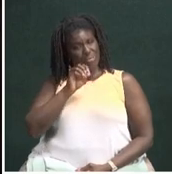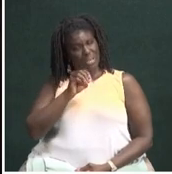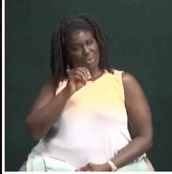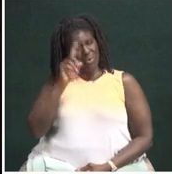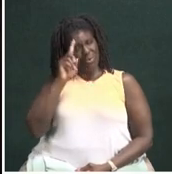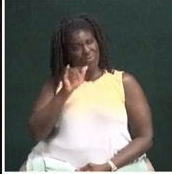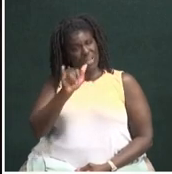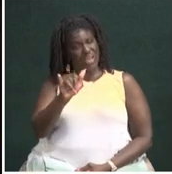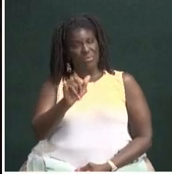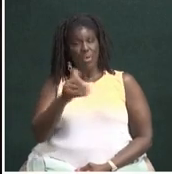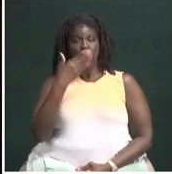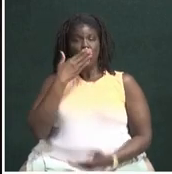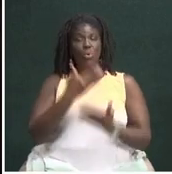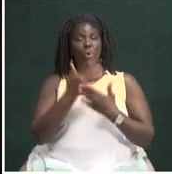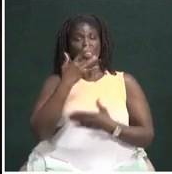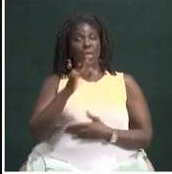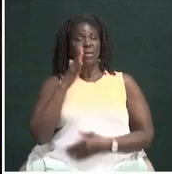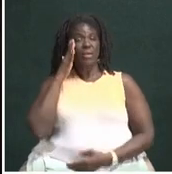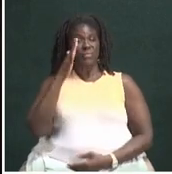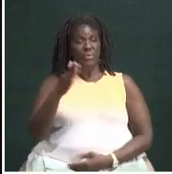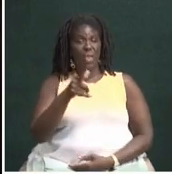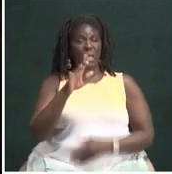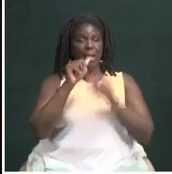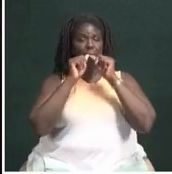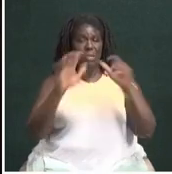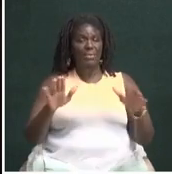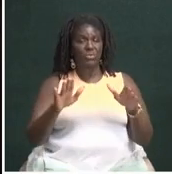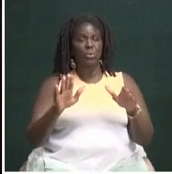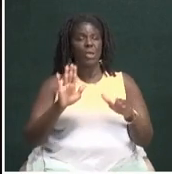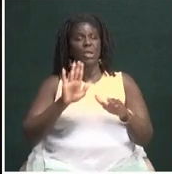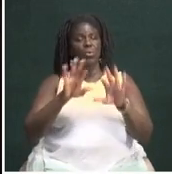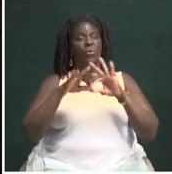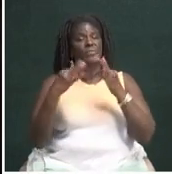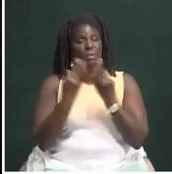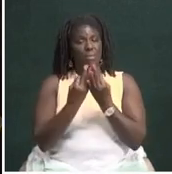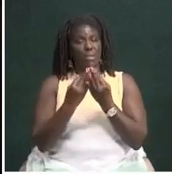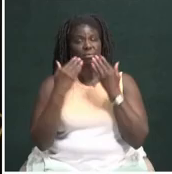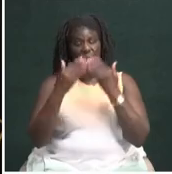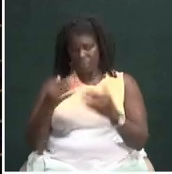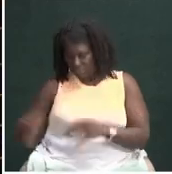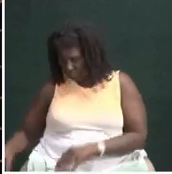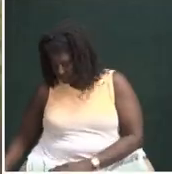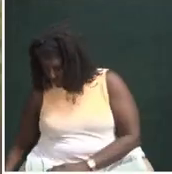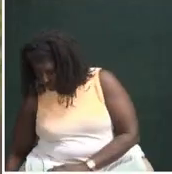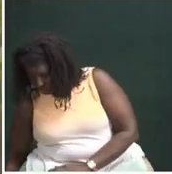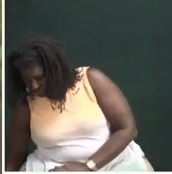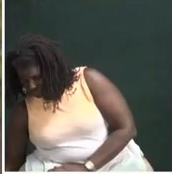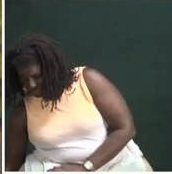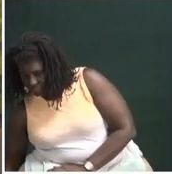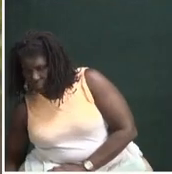life. Good luck in your future, and God bless you and your families. Thank you.